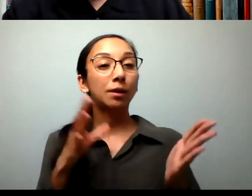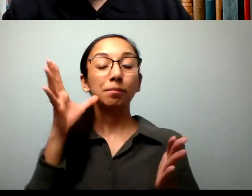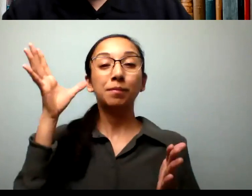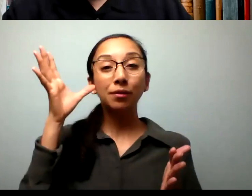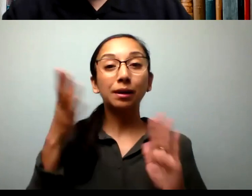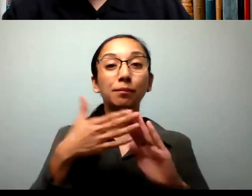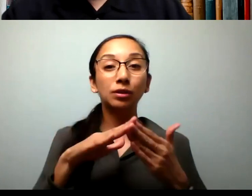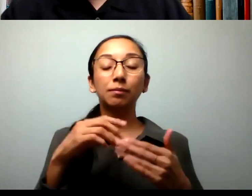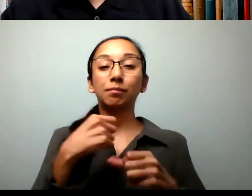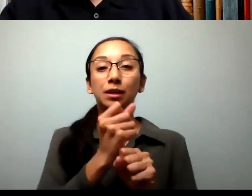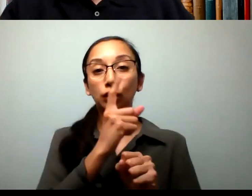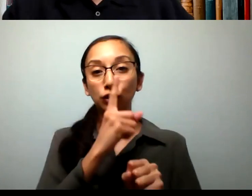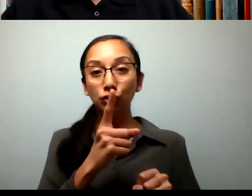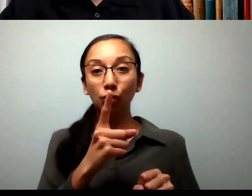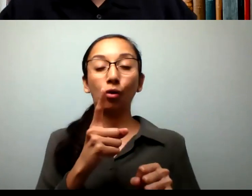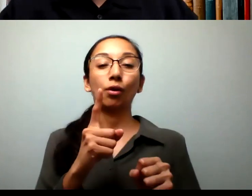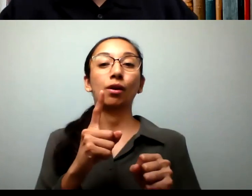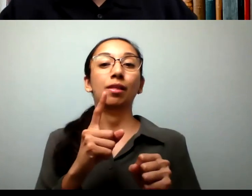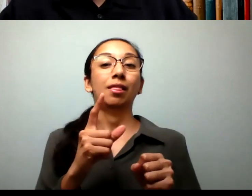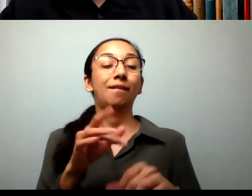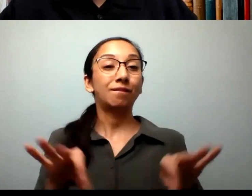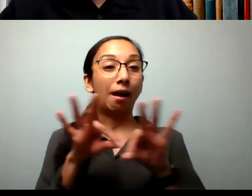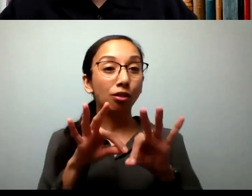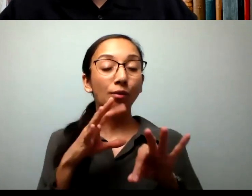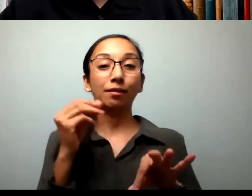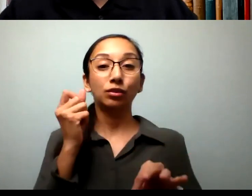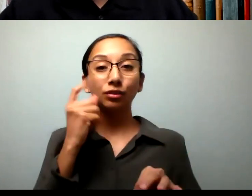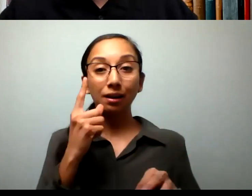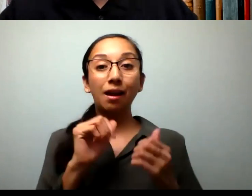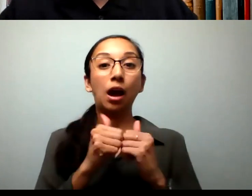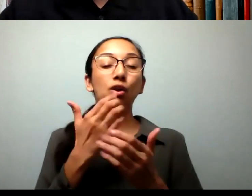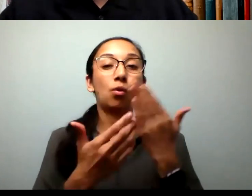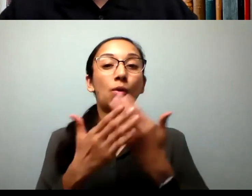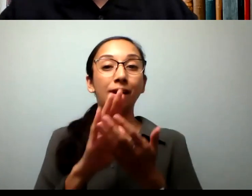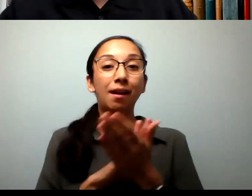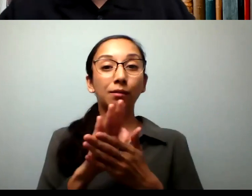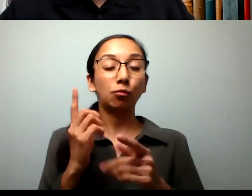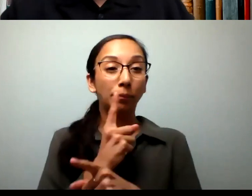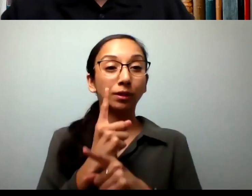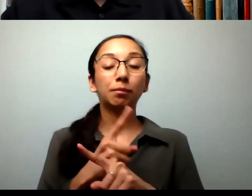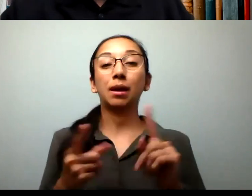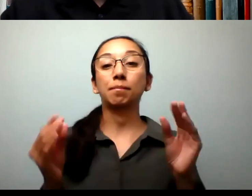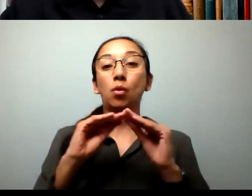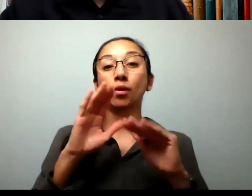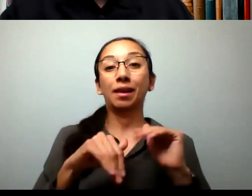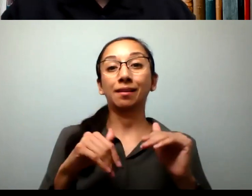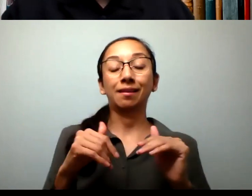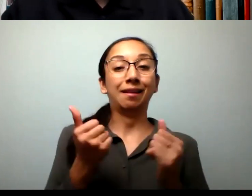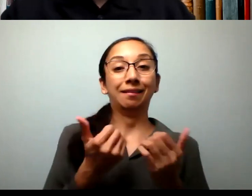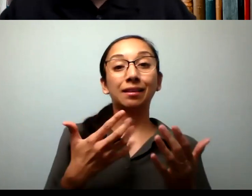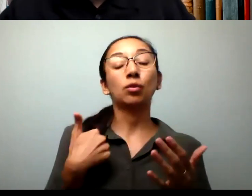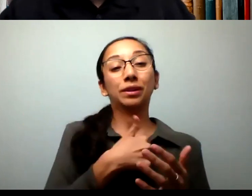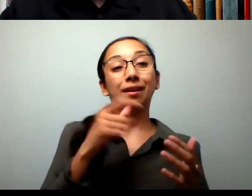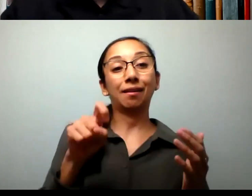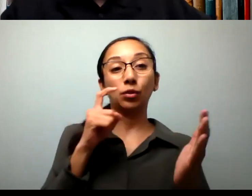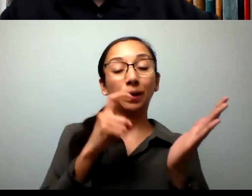the value and understanding on how to wear that mask properly, how to wash your hands properly. But more than anything, in recognizing that we have students who